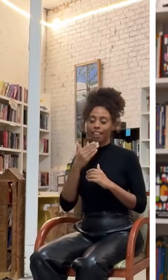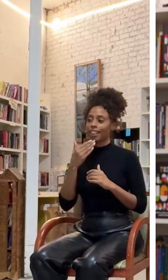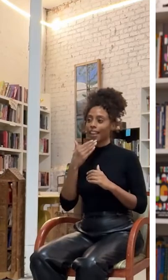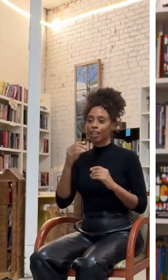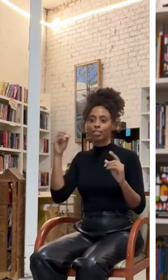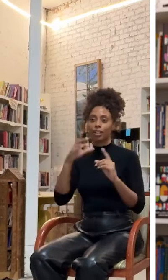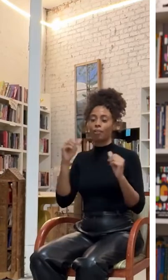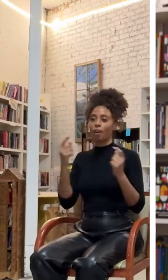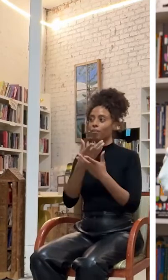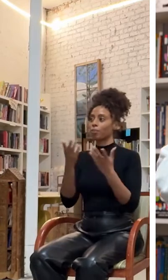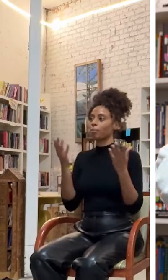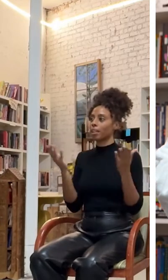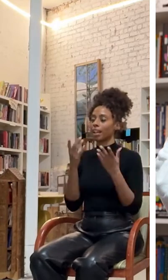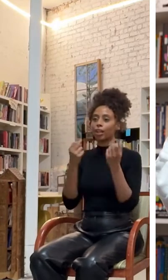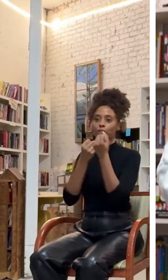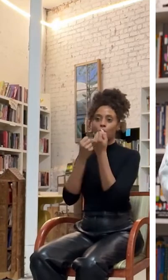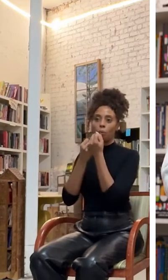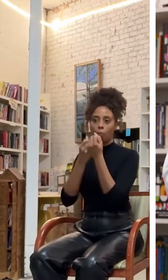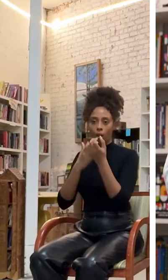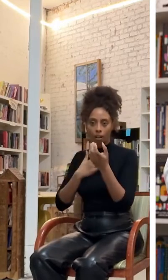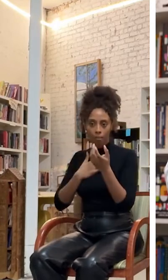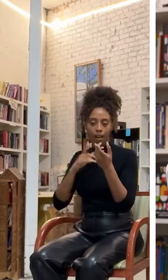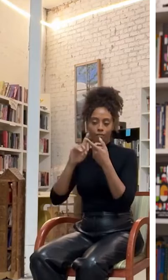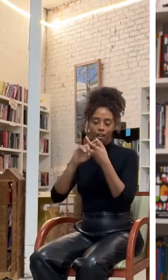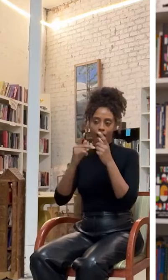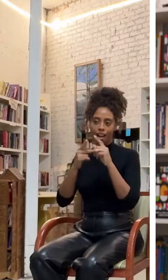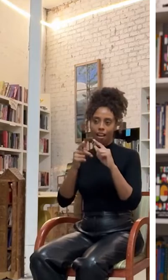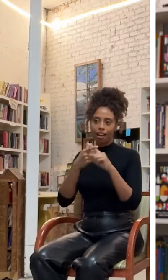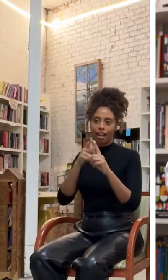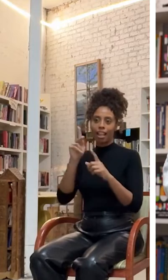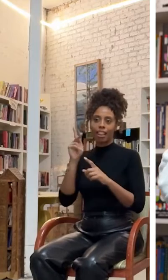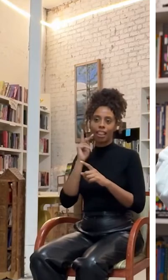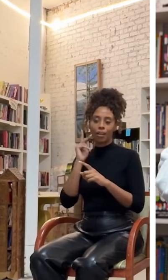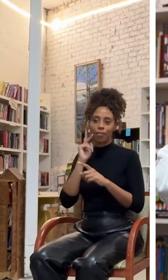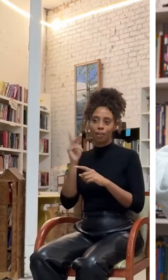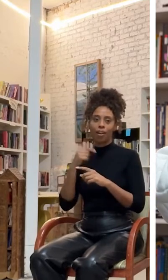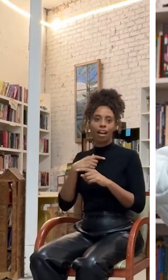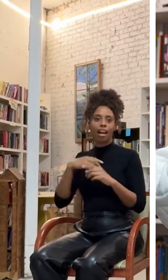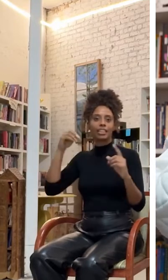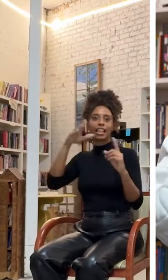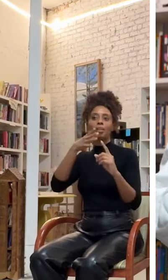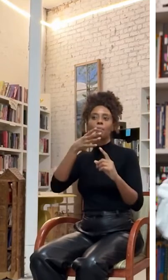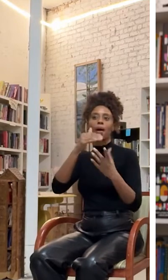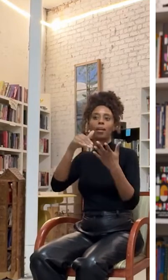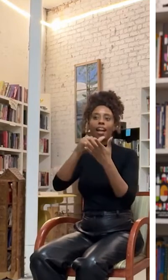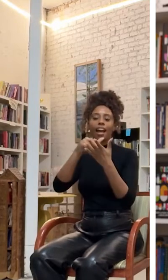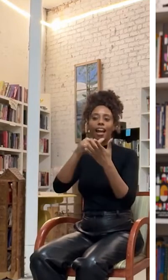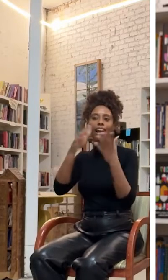And shout out to all of you for being here and supporting my really good friend Kleaver. And shout out to the mom again.